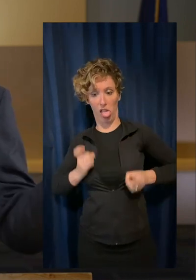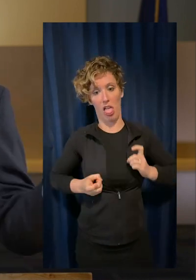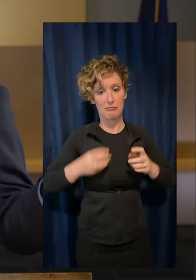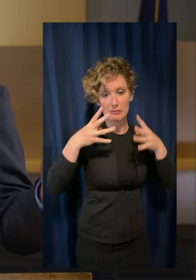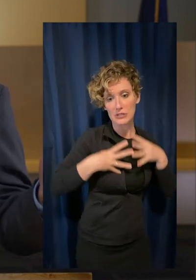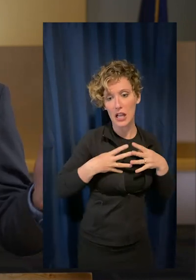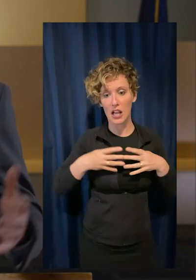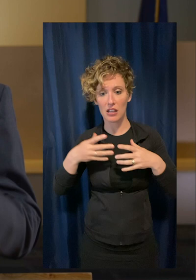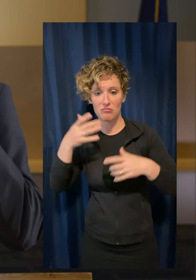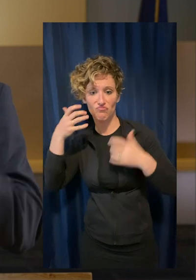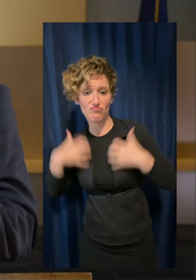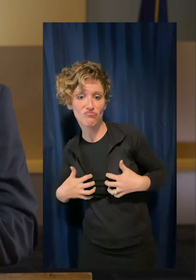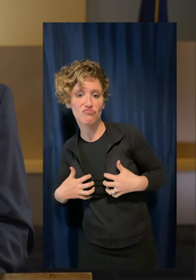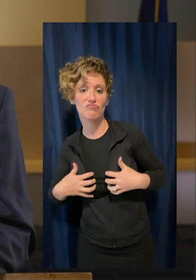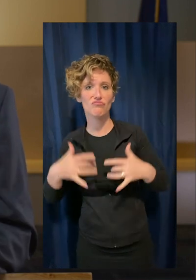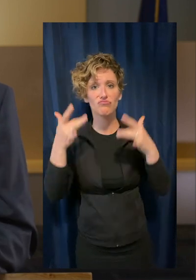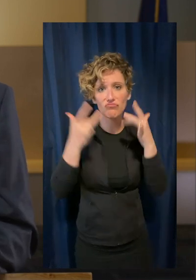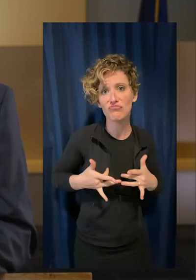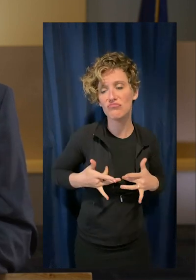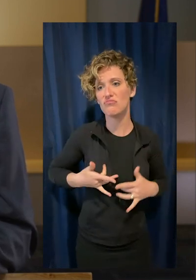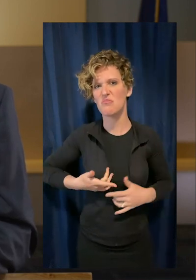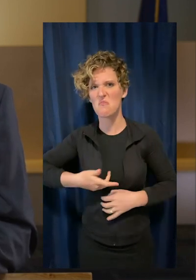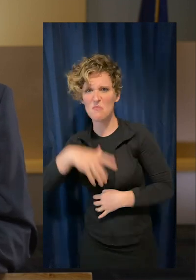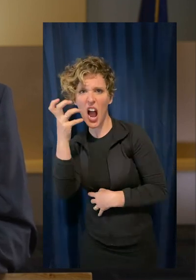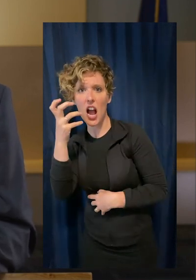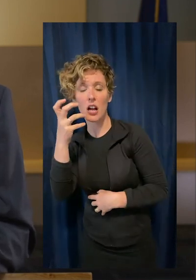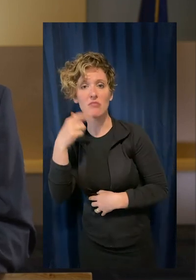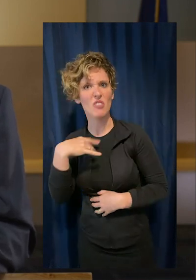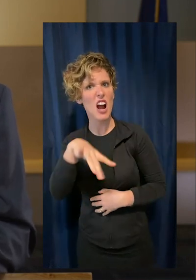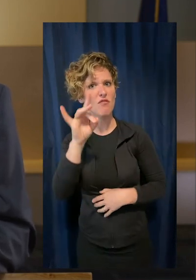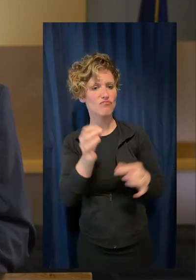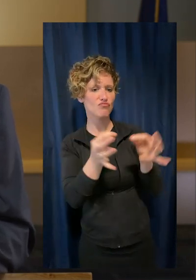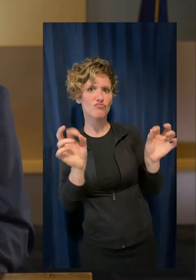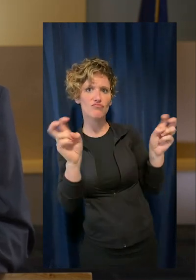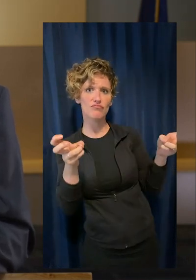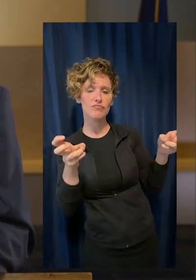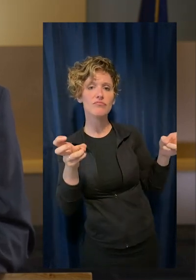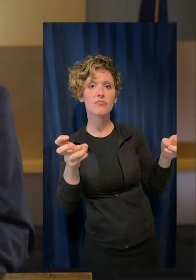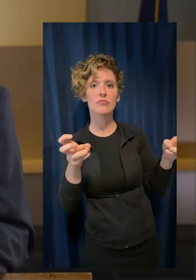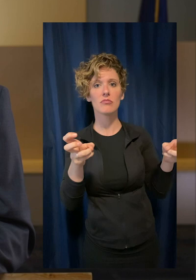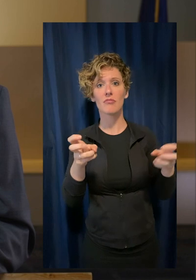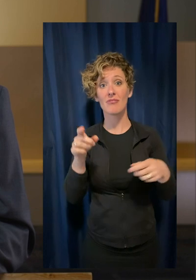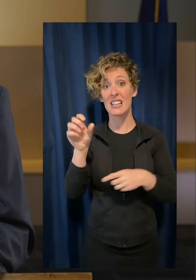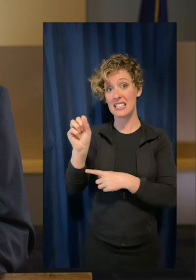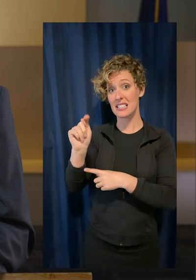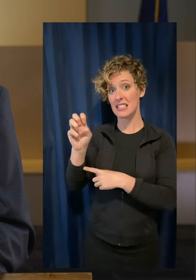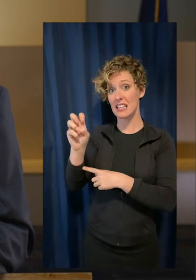and frustration, I stumbled onto this quote from author, songwriter, and speaker, Stephen